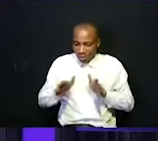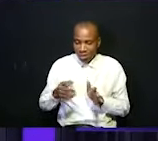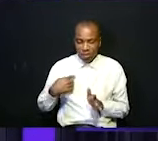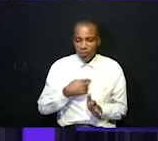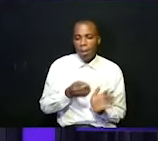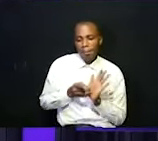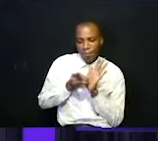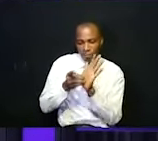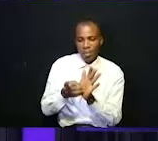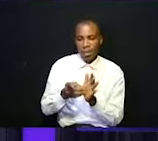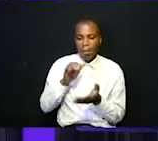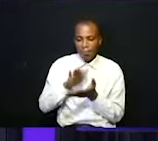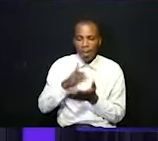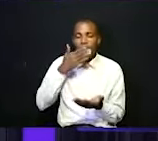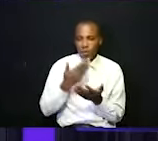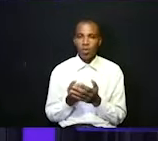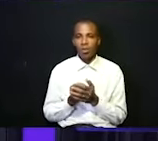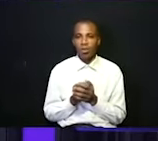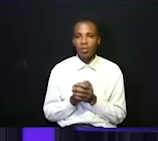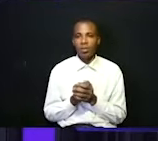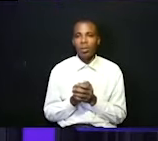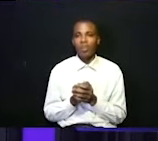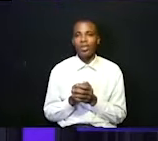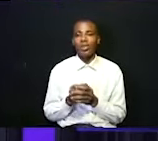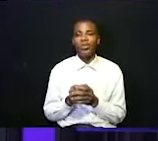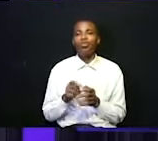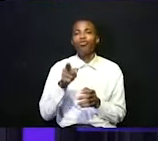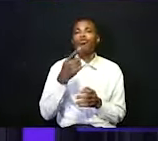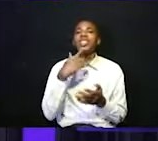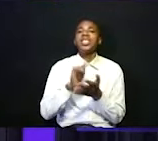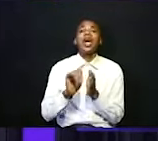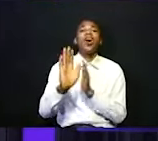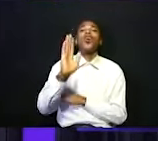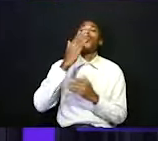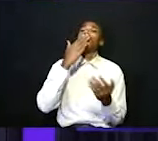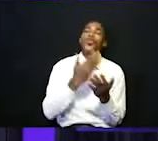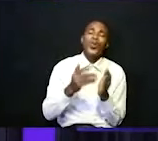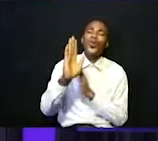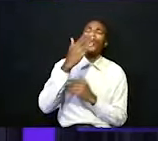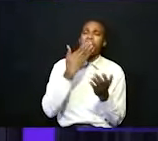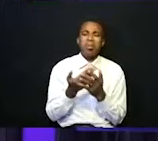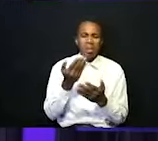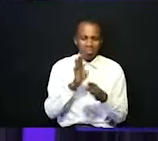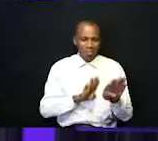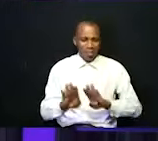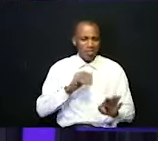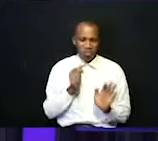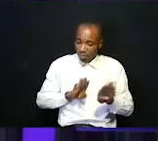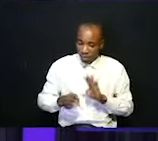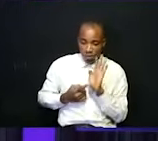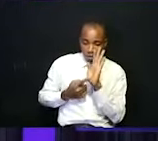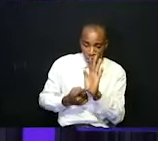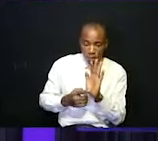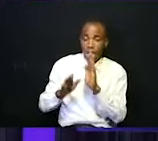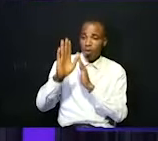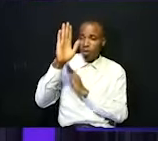it. We said it's not enough to say that God is good. Let people know by your lifestyle that marriage and